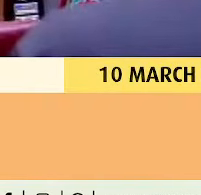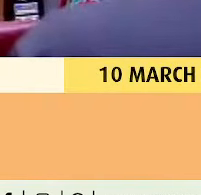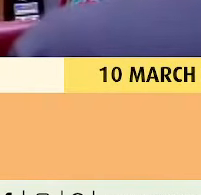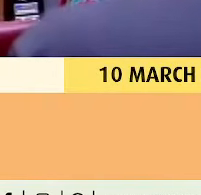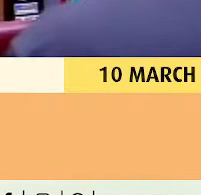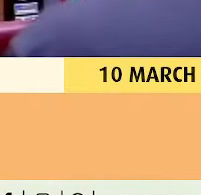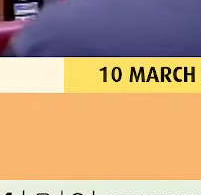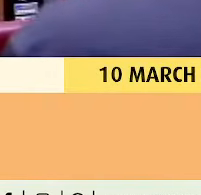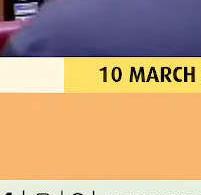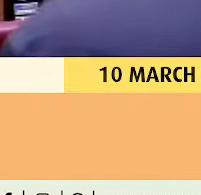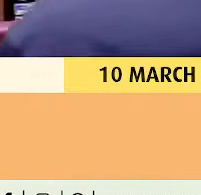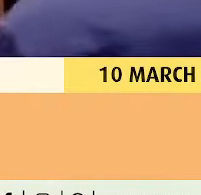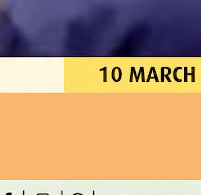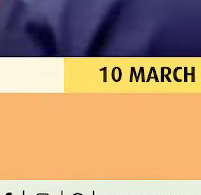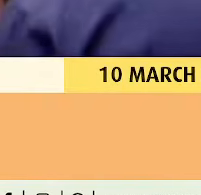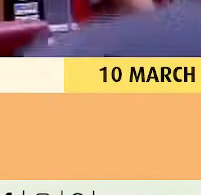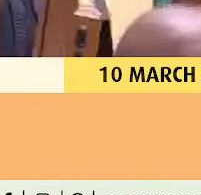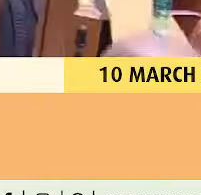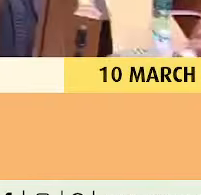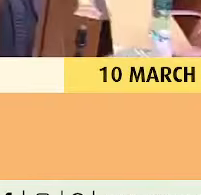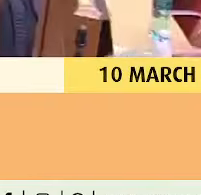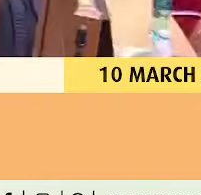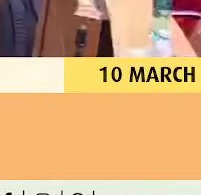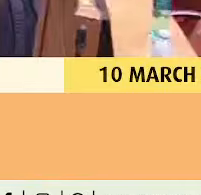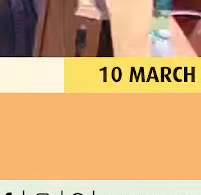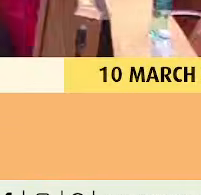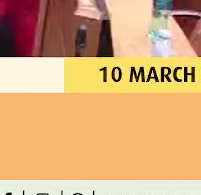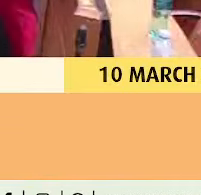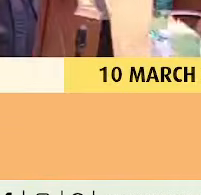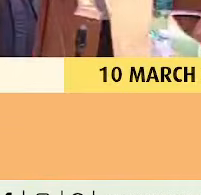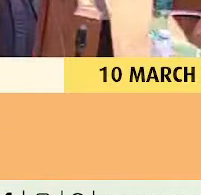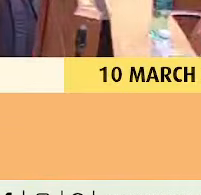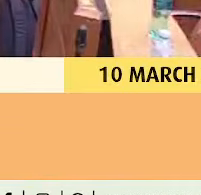Please, members, you may take your seats.